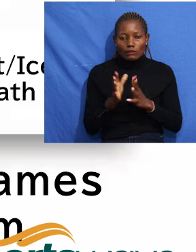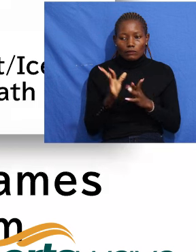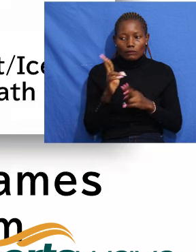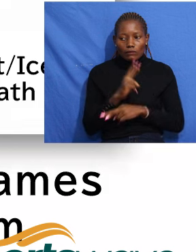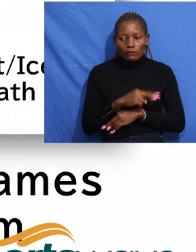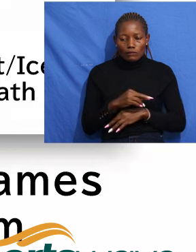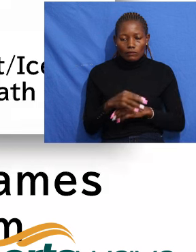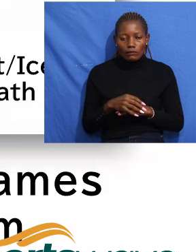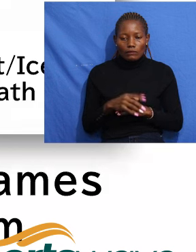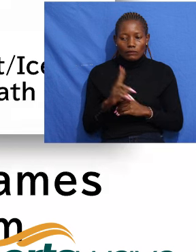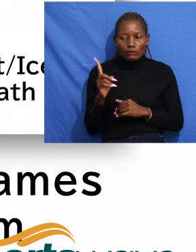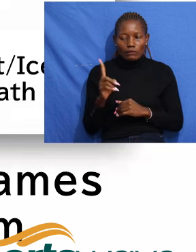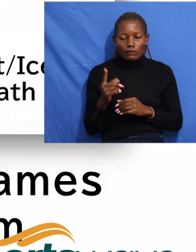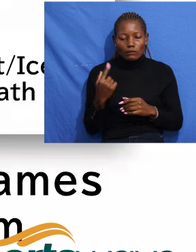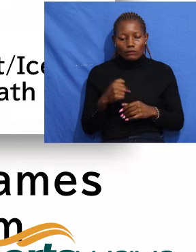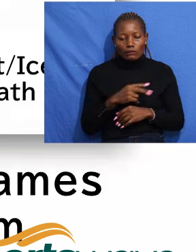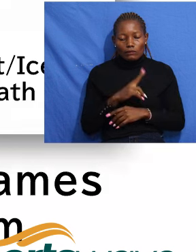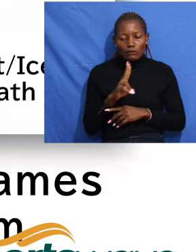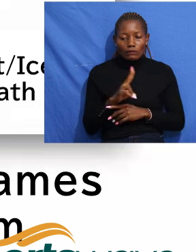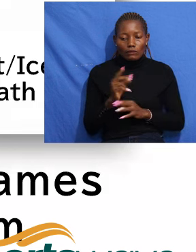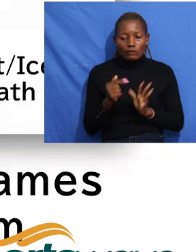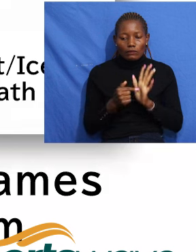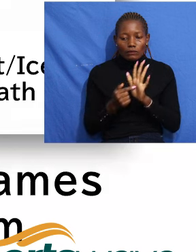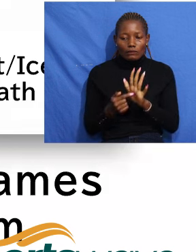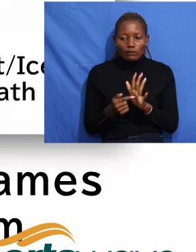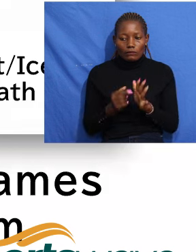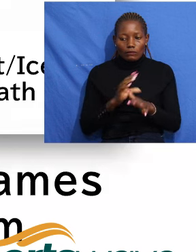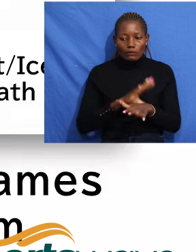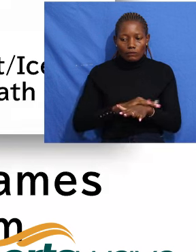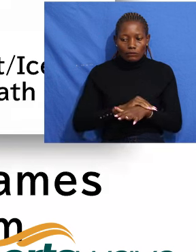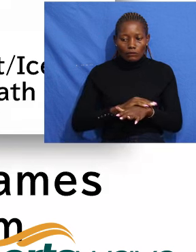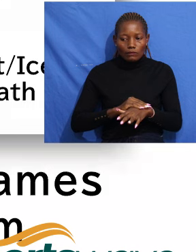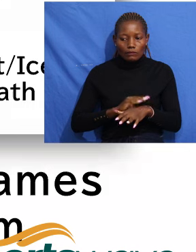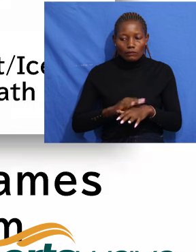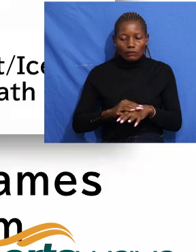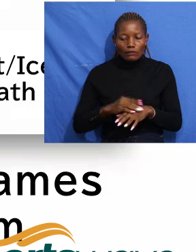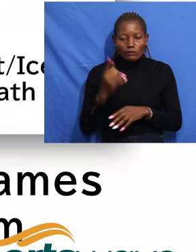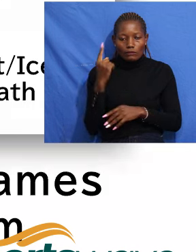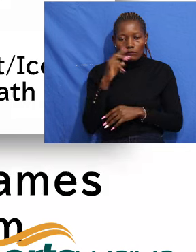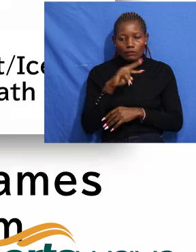It's widely used, and this shows the massage practice rate for Beijing